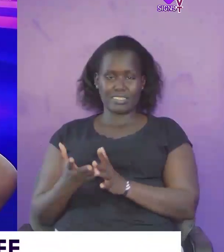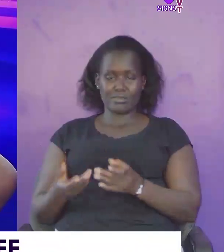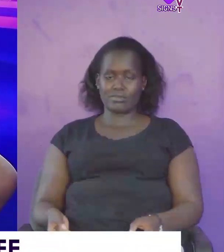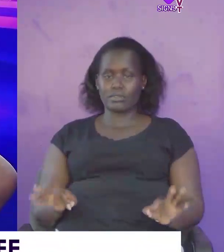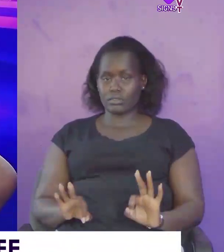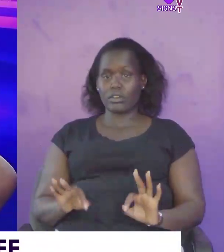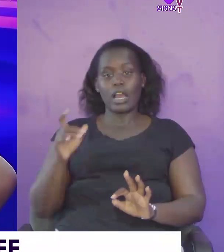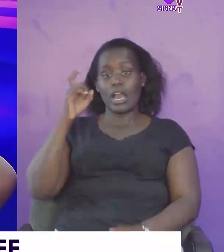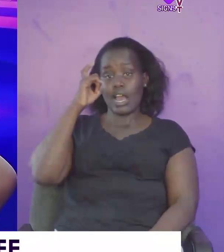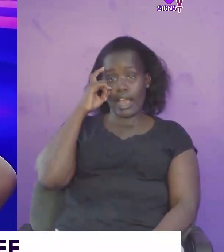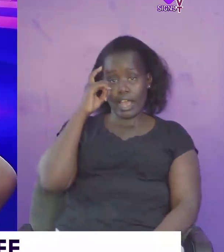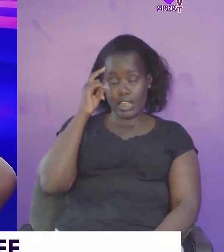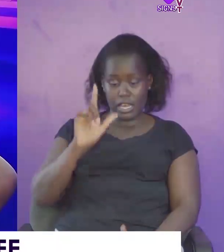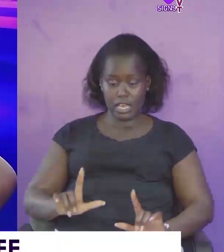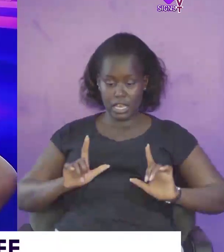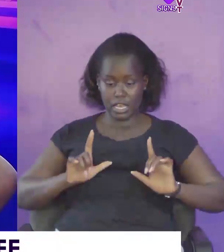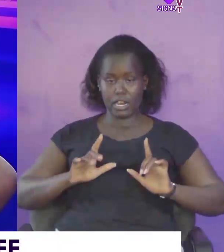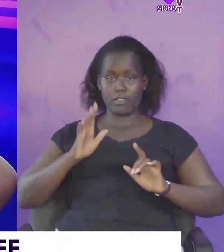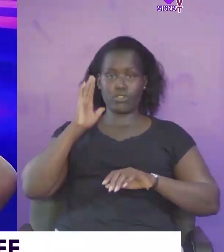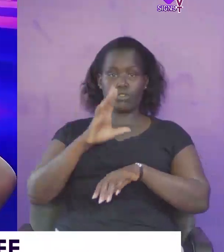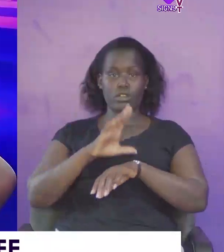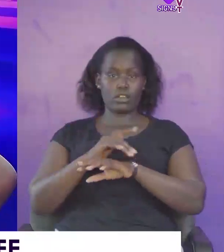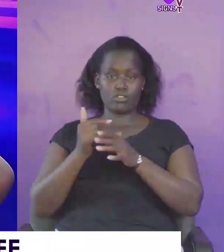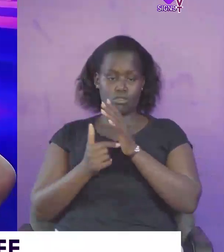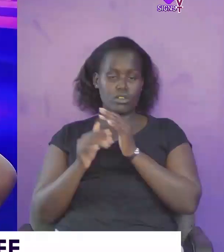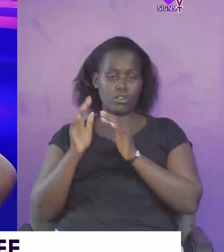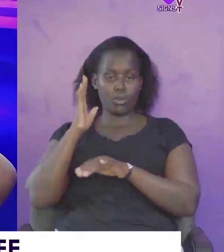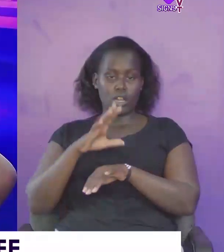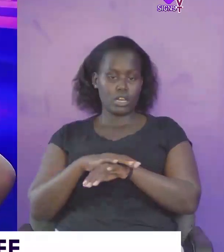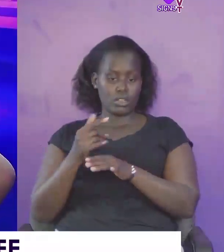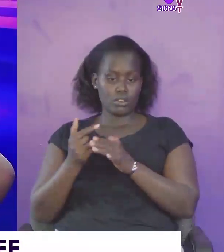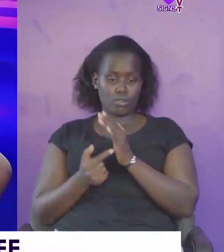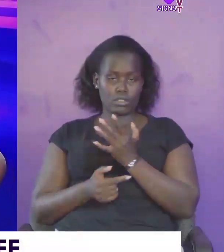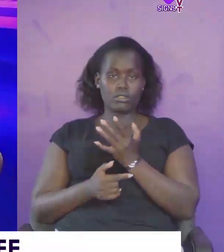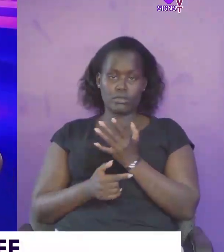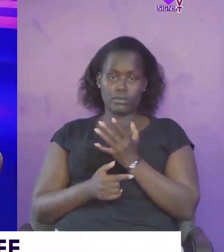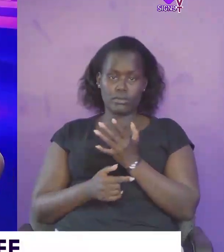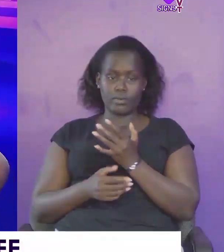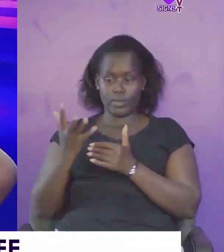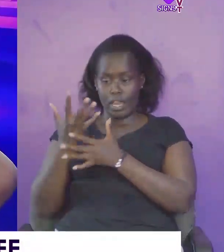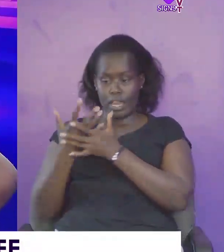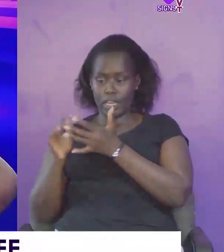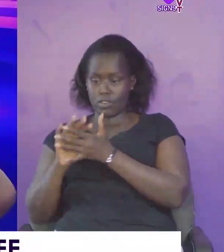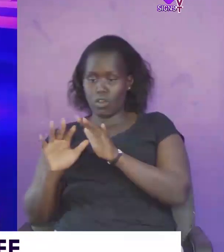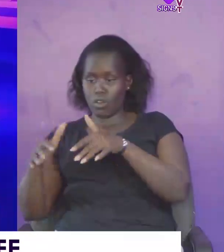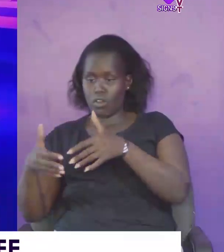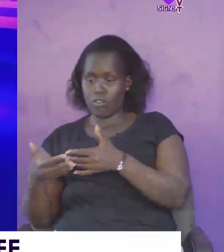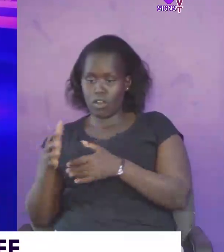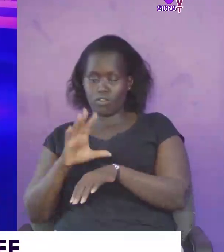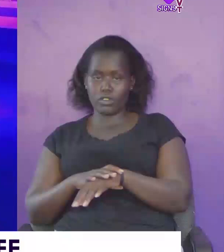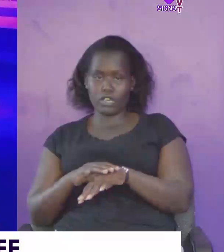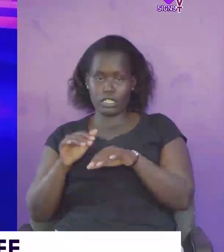think in life you'll still get, you'll still get, Networks. you'll still get network of how to find it if you want